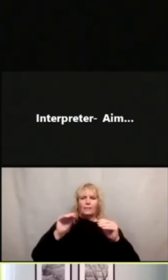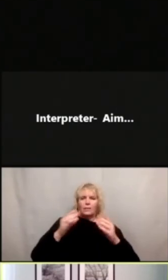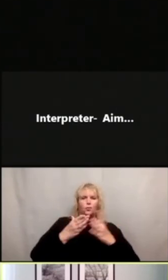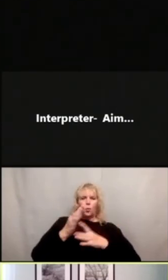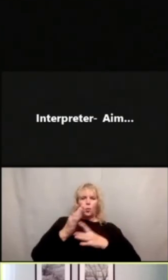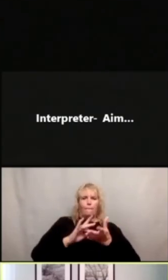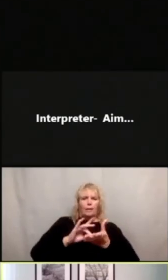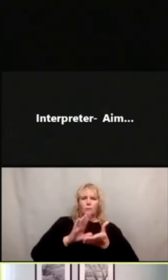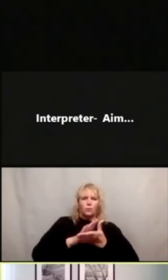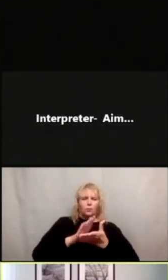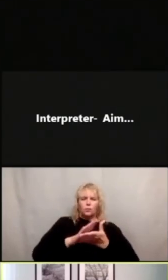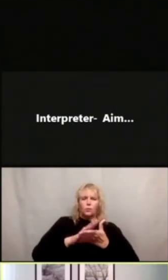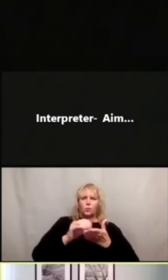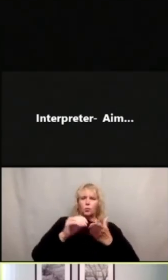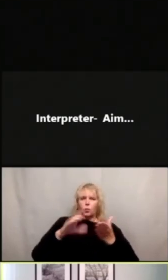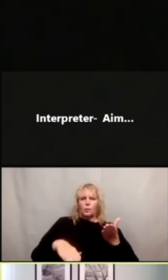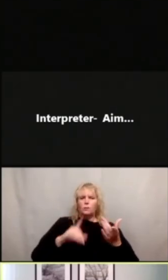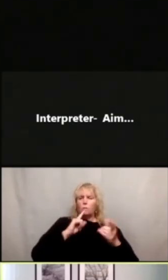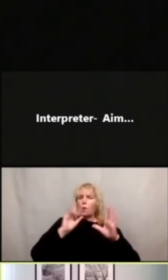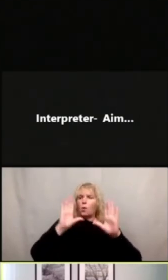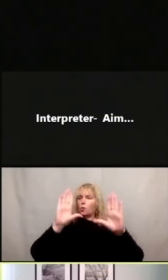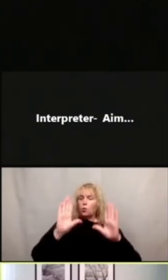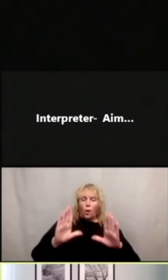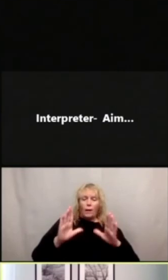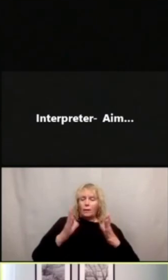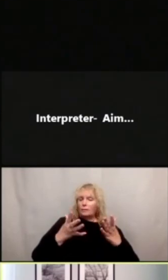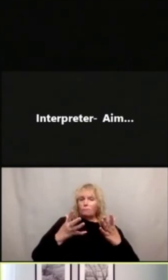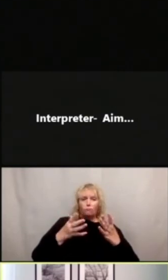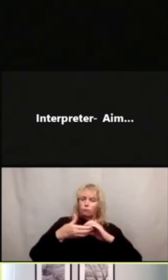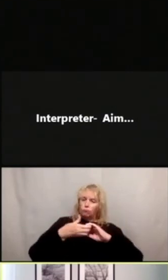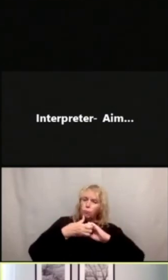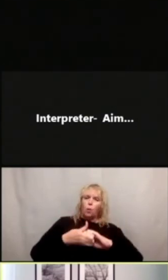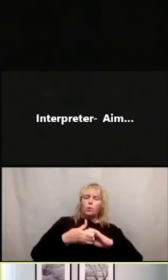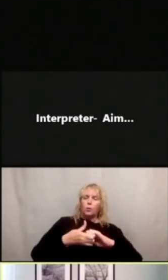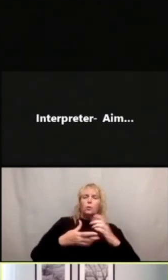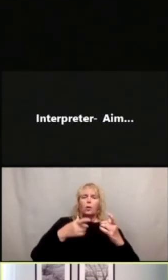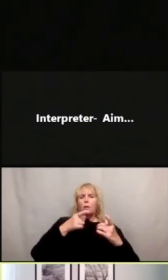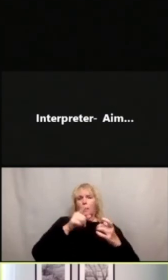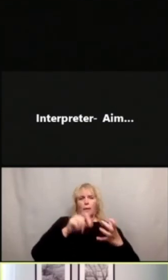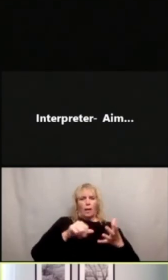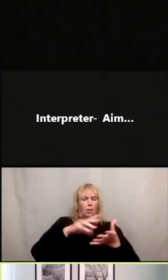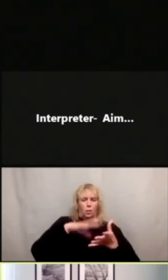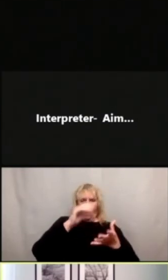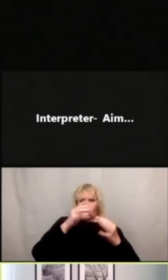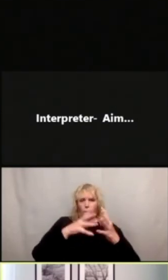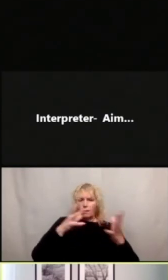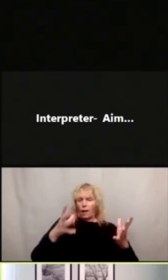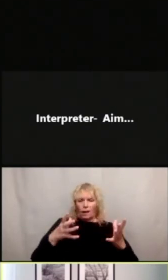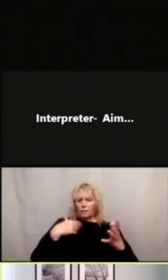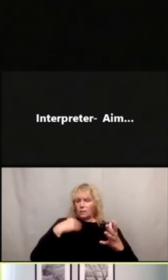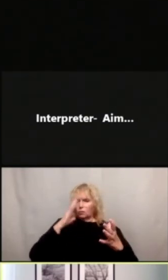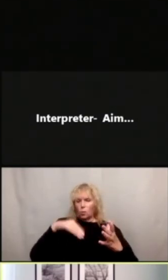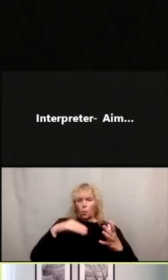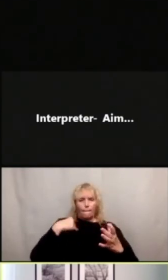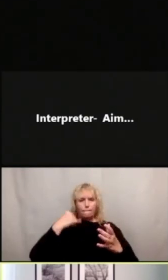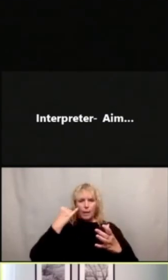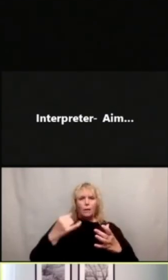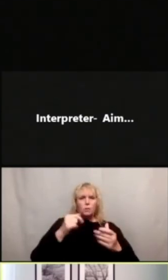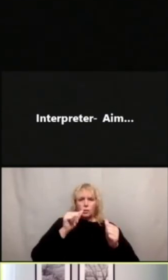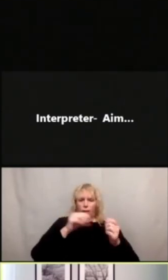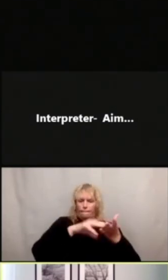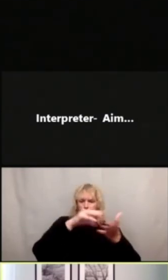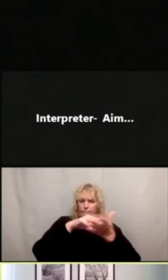great opportunity to partner. Those students were learning a lot, I imagine, in this experience by teaching and meeting adult education